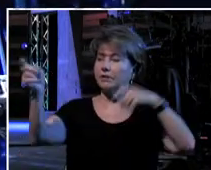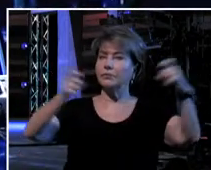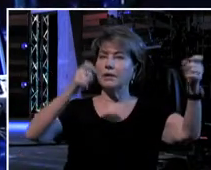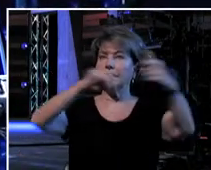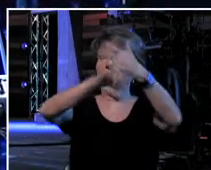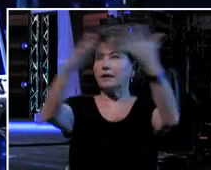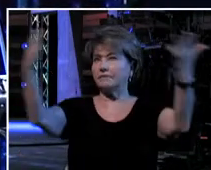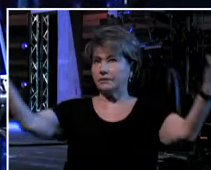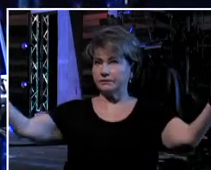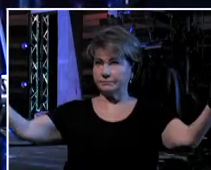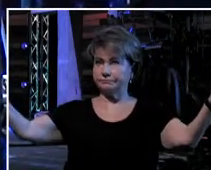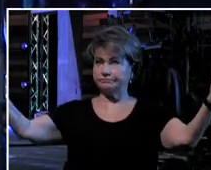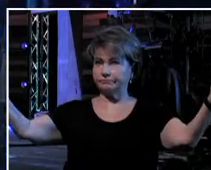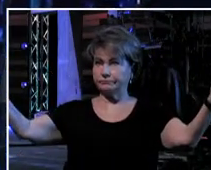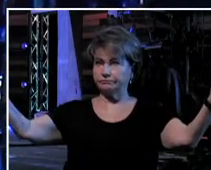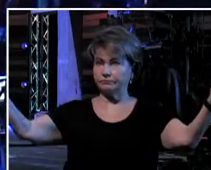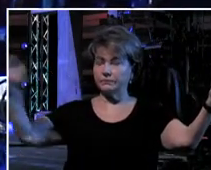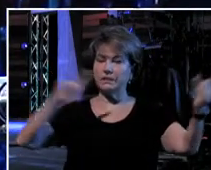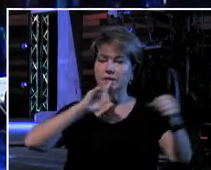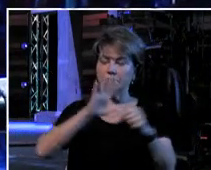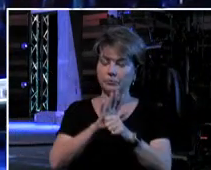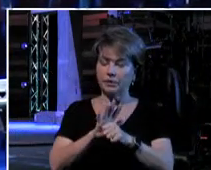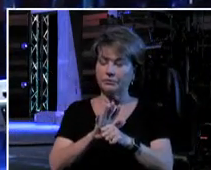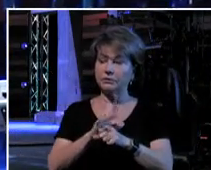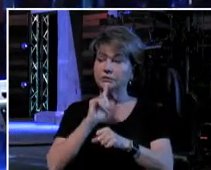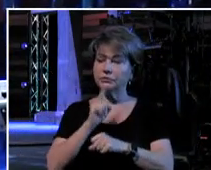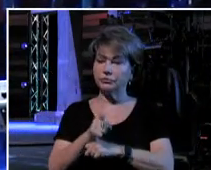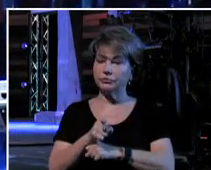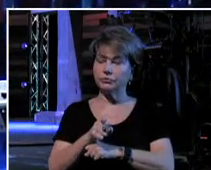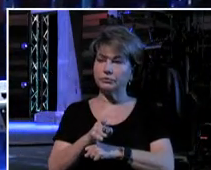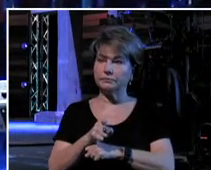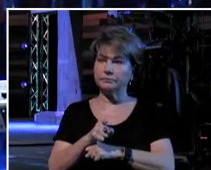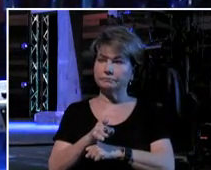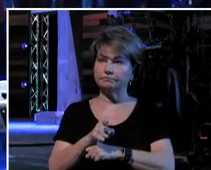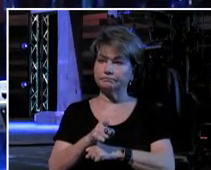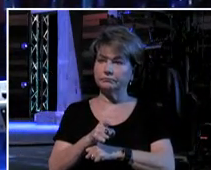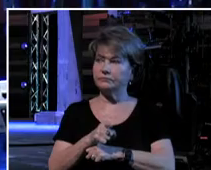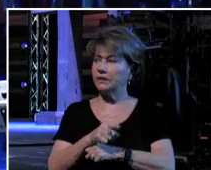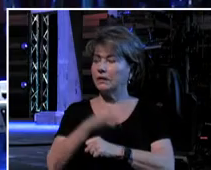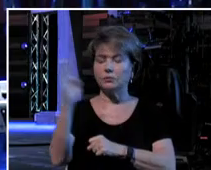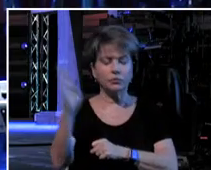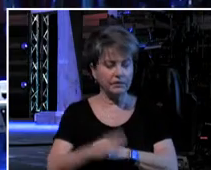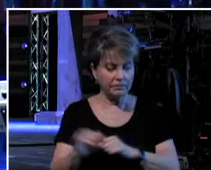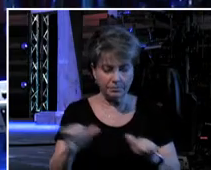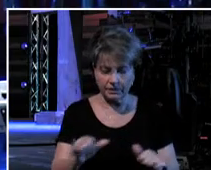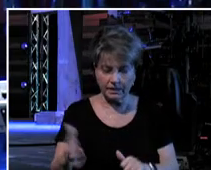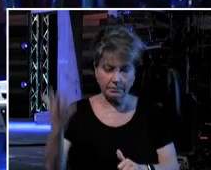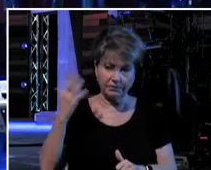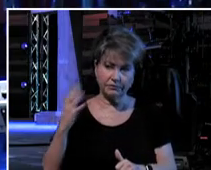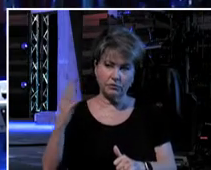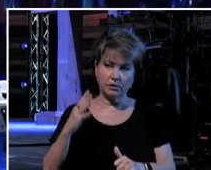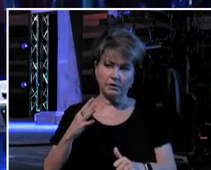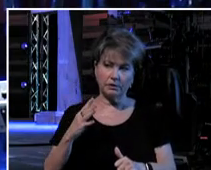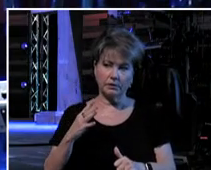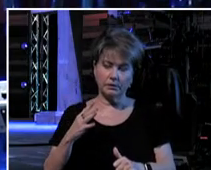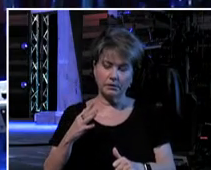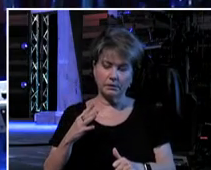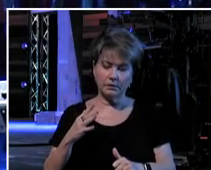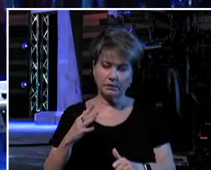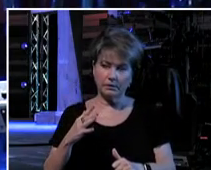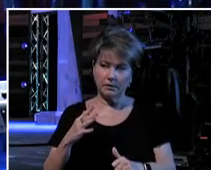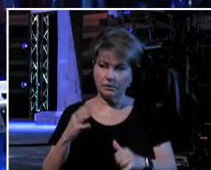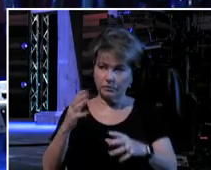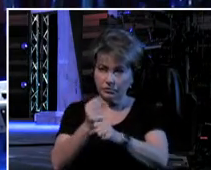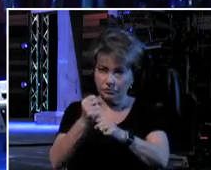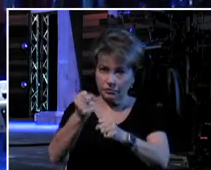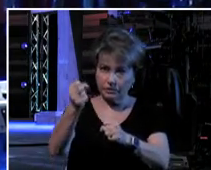heaven. His promises are true. And you will never be the same when you put your life in his hands. Would